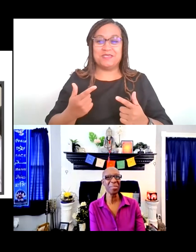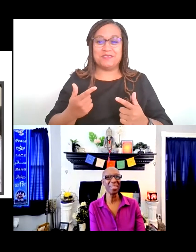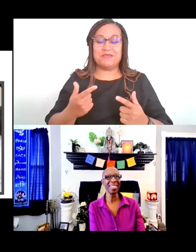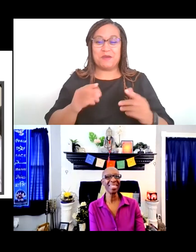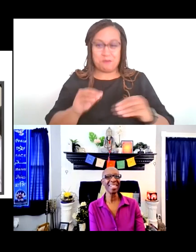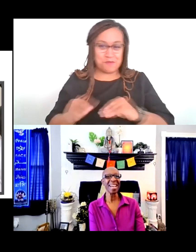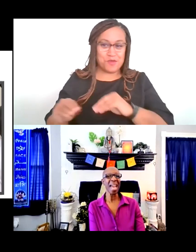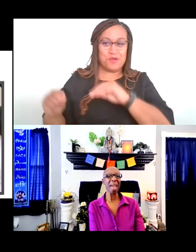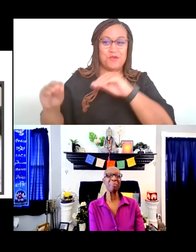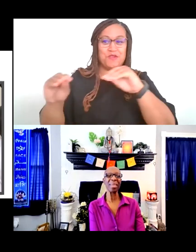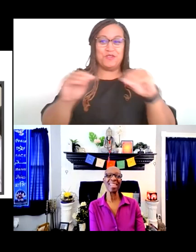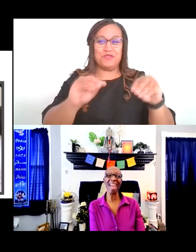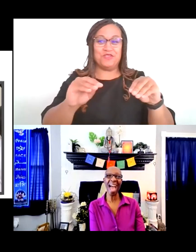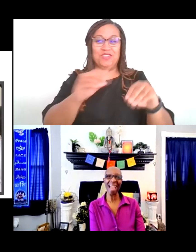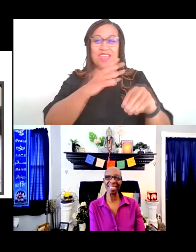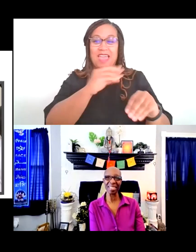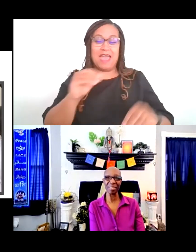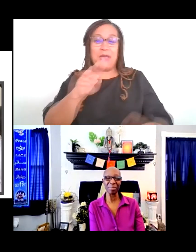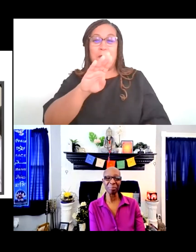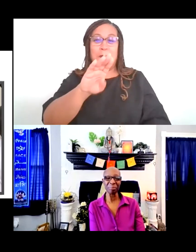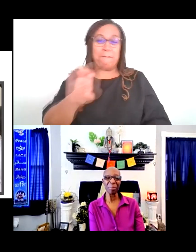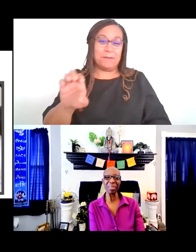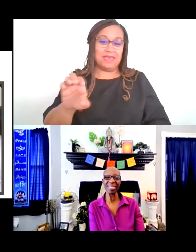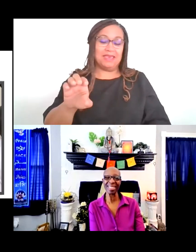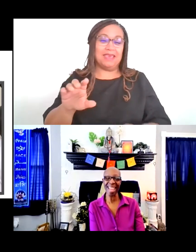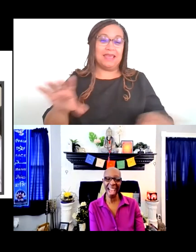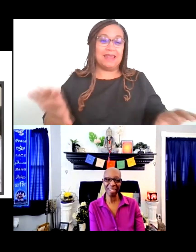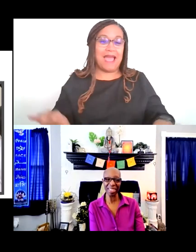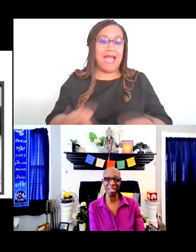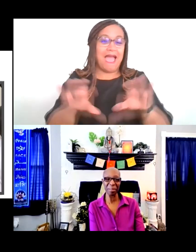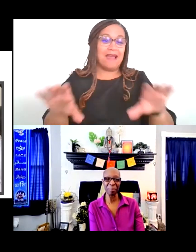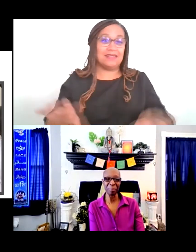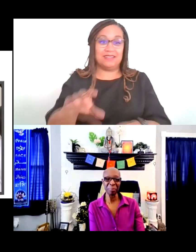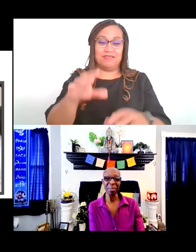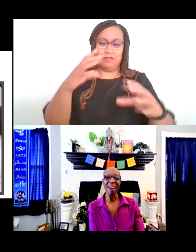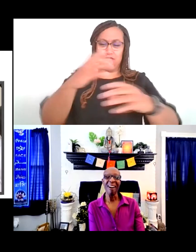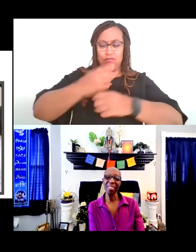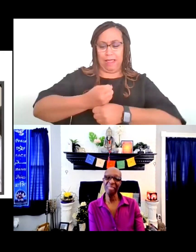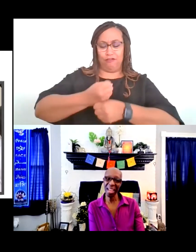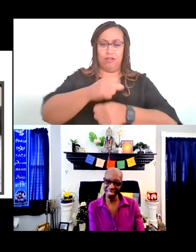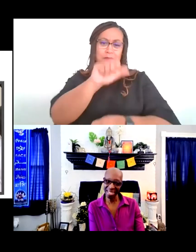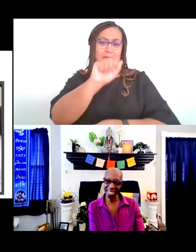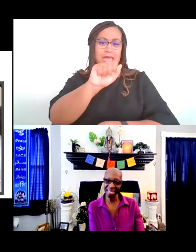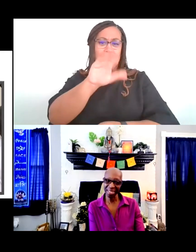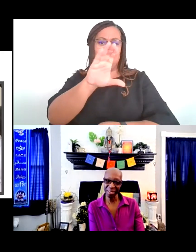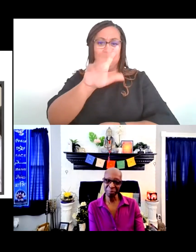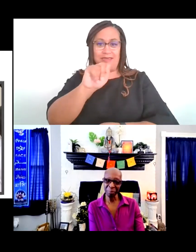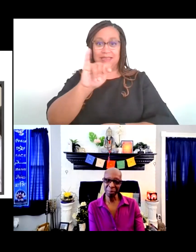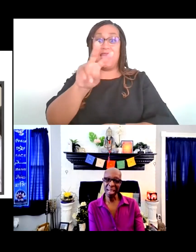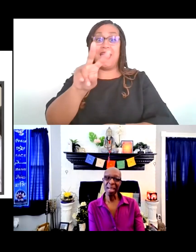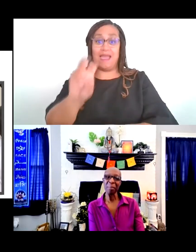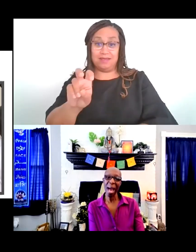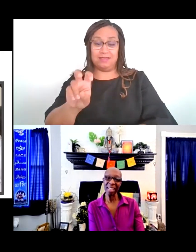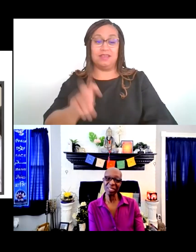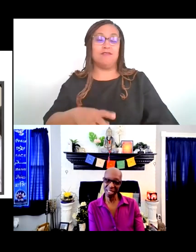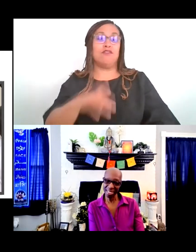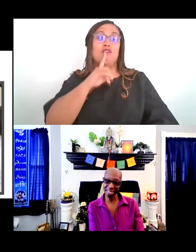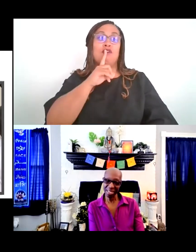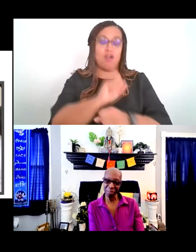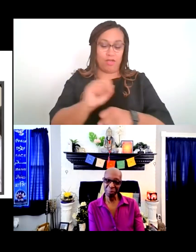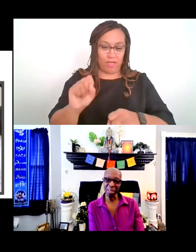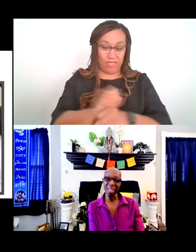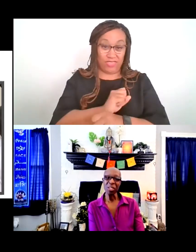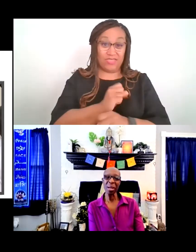move, and be an active, which is an acronym, authentic,